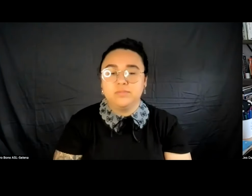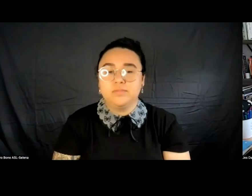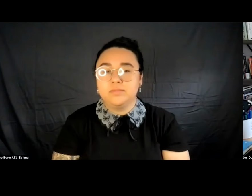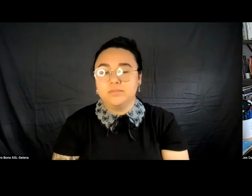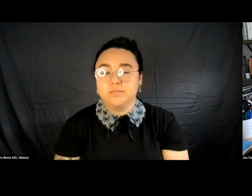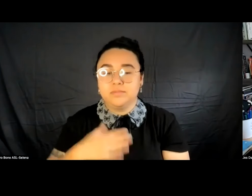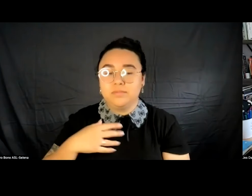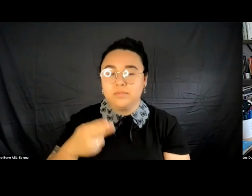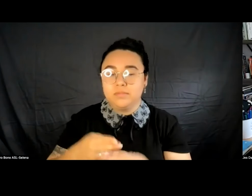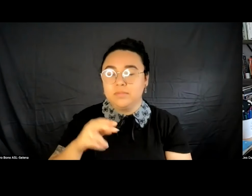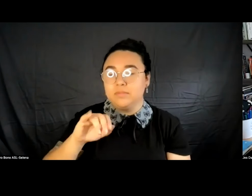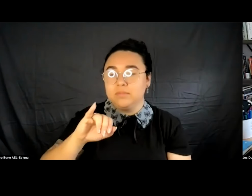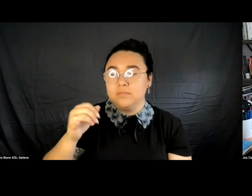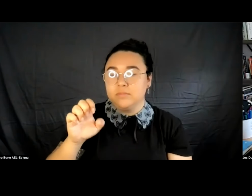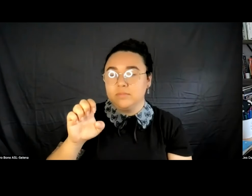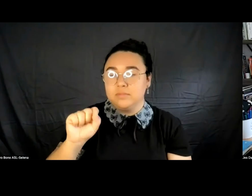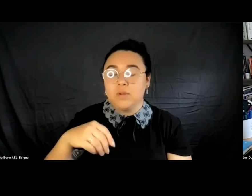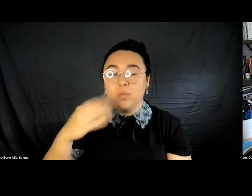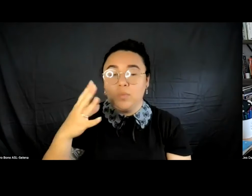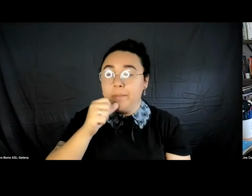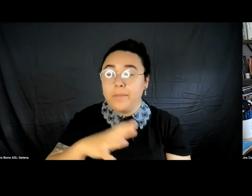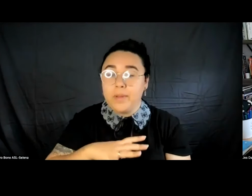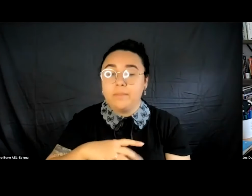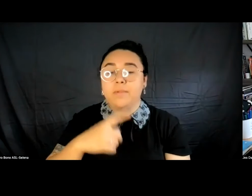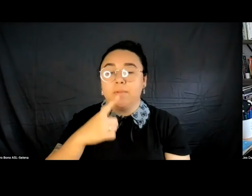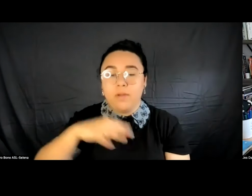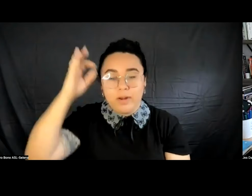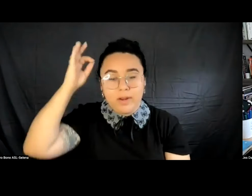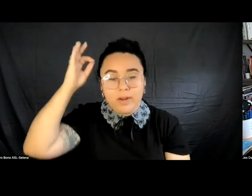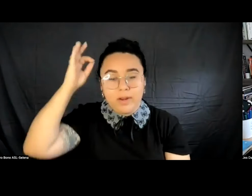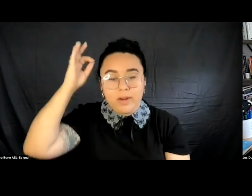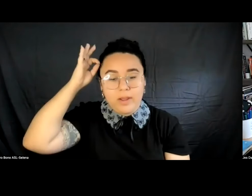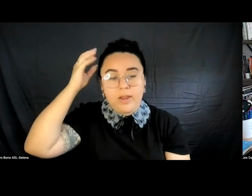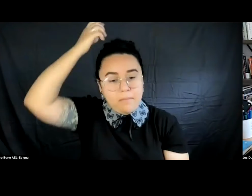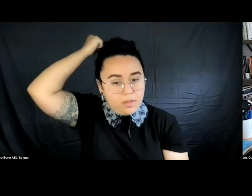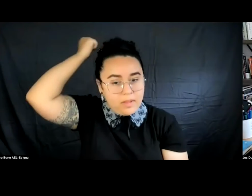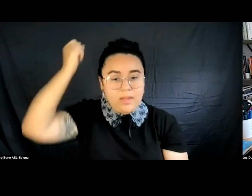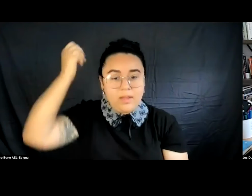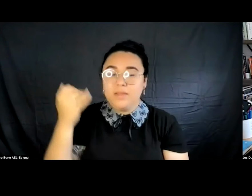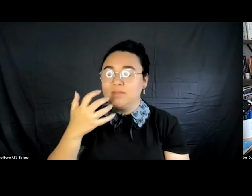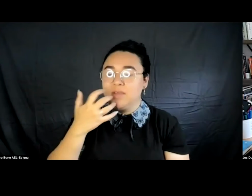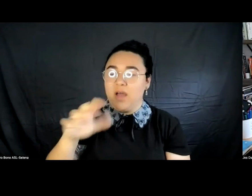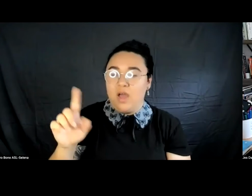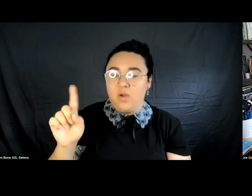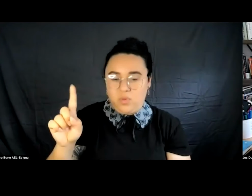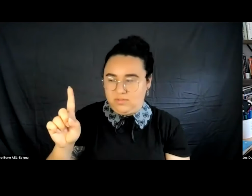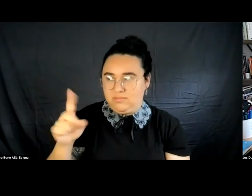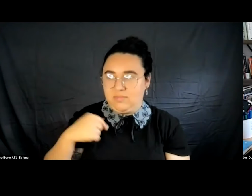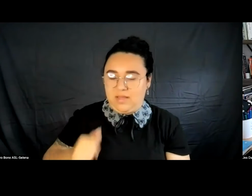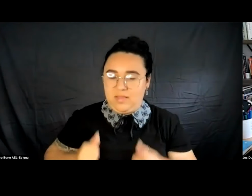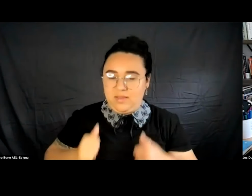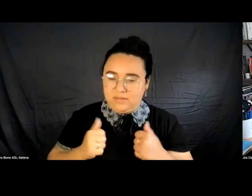My name is Jes. I am a white woman, red hair, pulled back in a ponytail because it's 1,000 degrees where I am